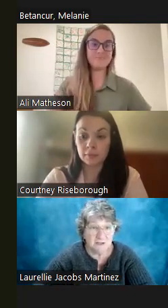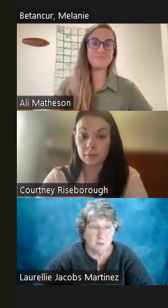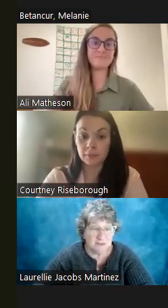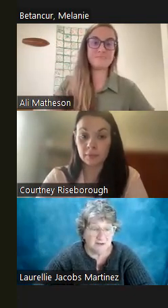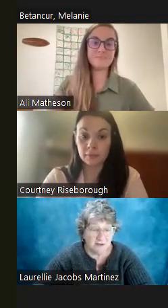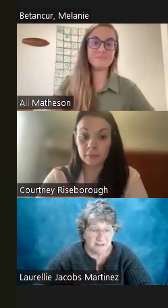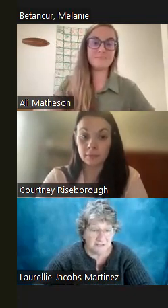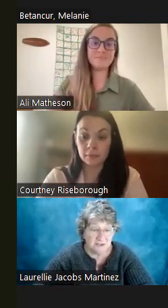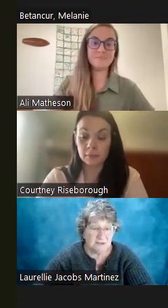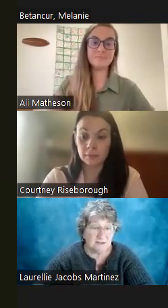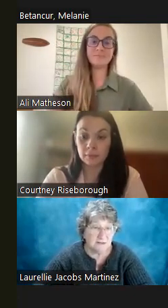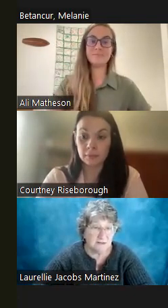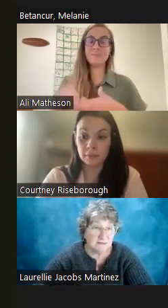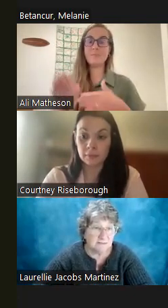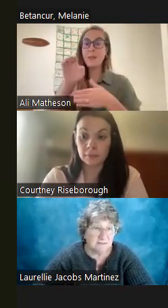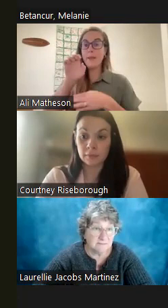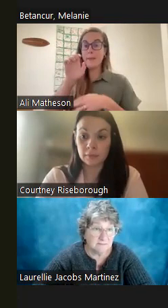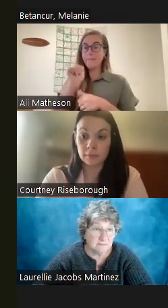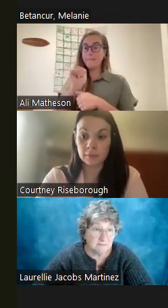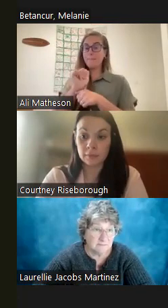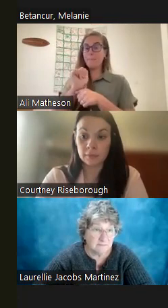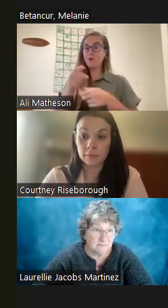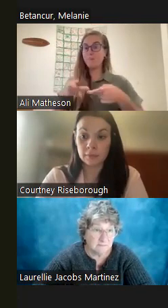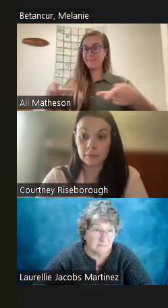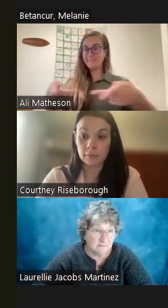financially support deaf organizations.